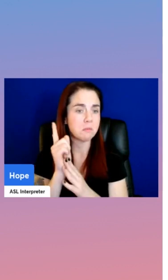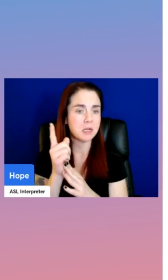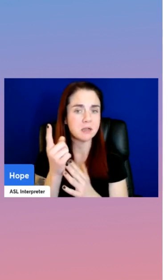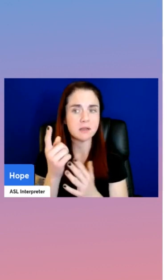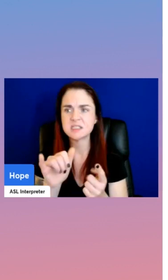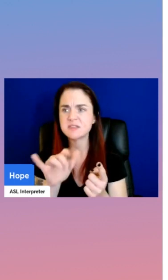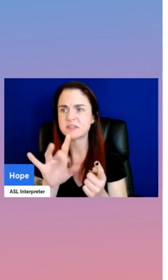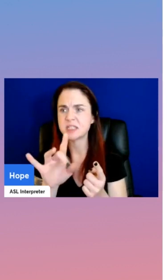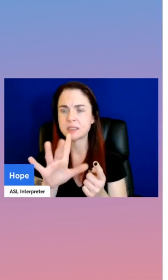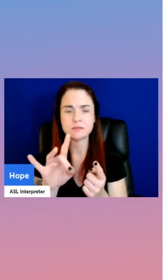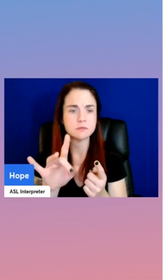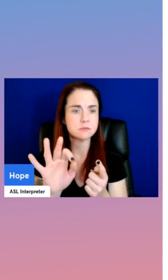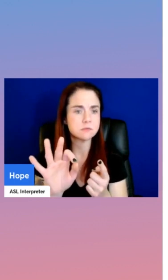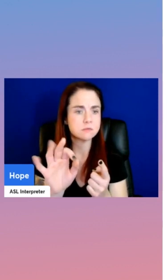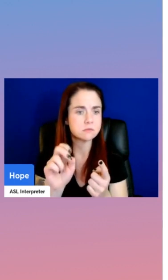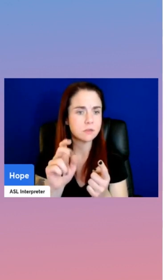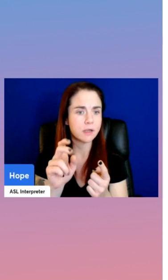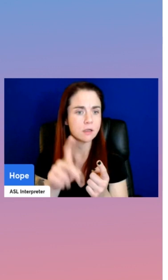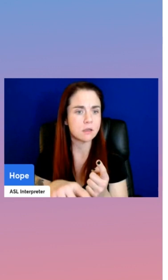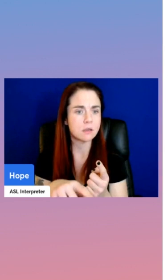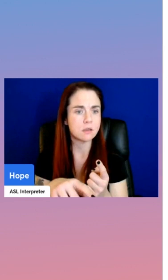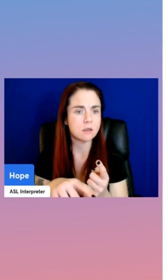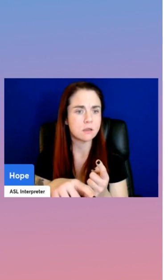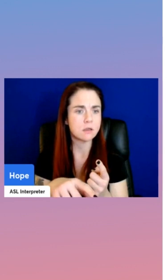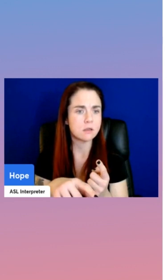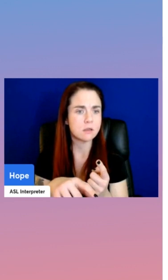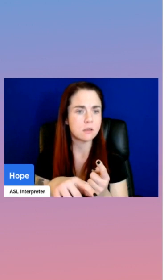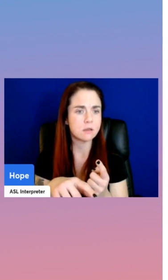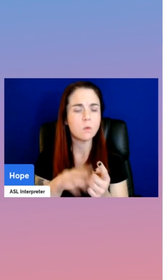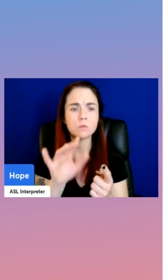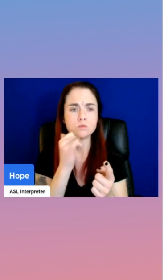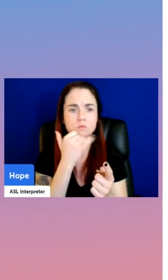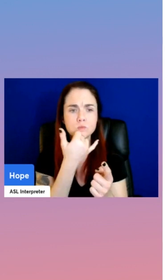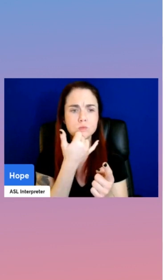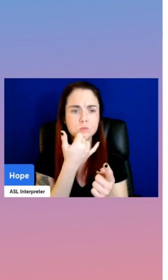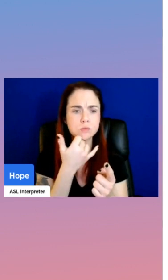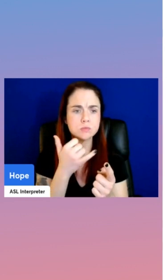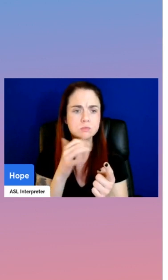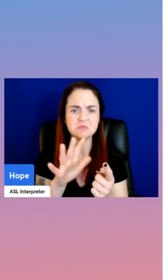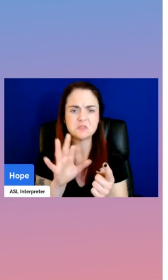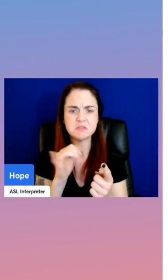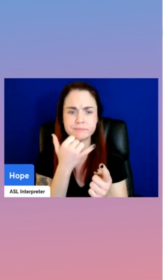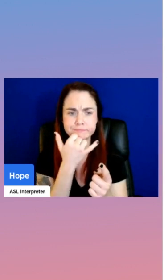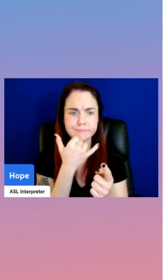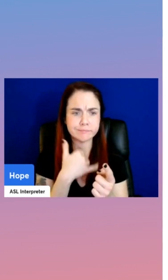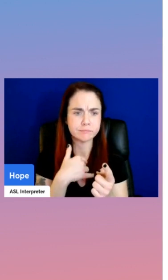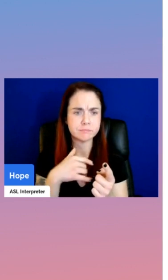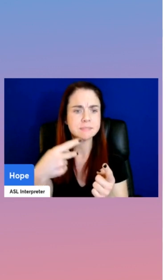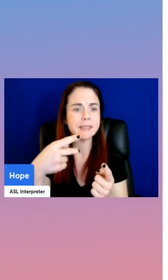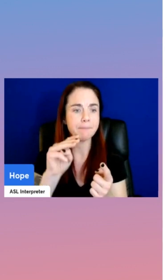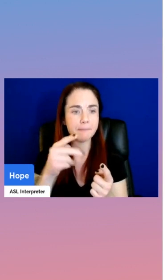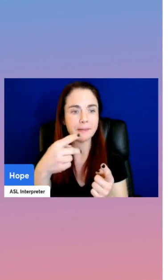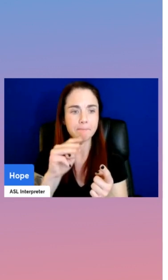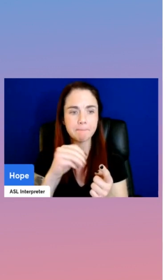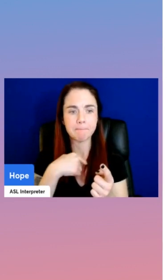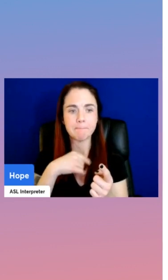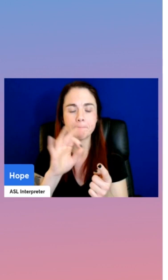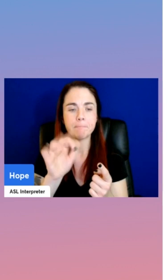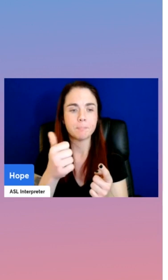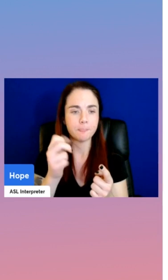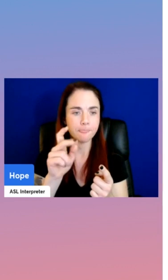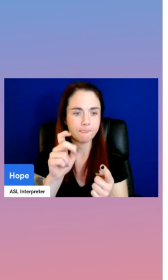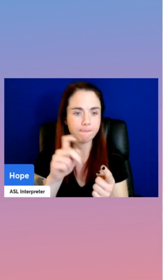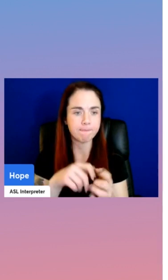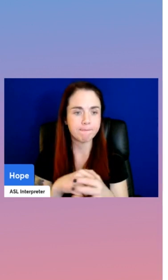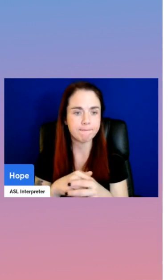58. And let's not roll back. Oh, 58 PM. Okay.